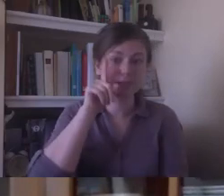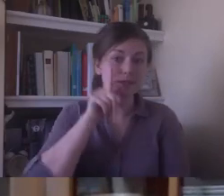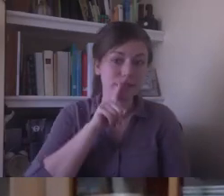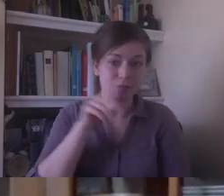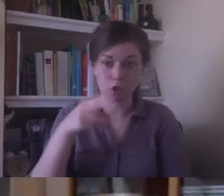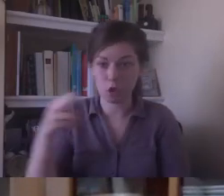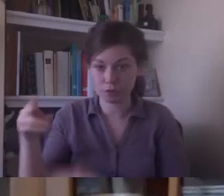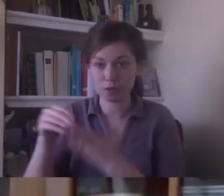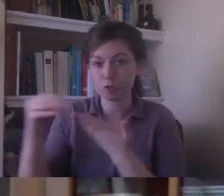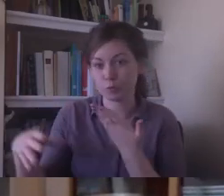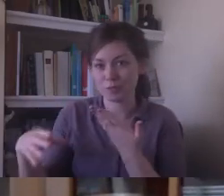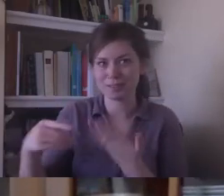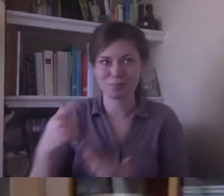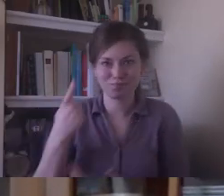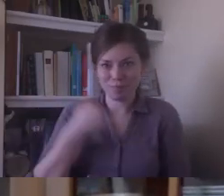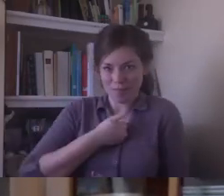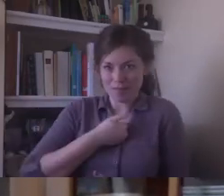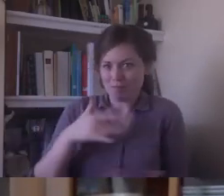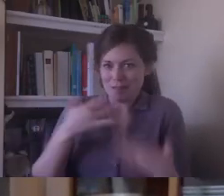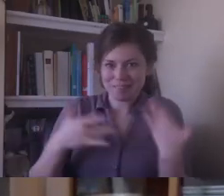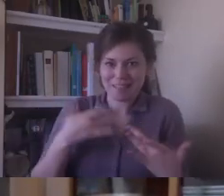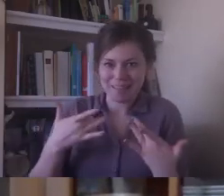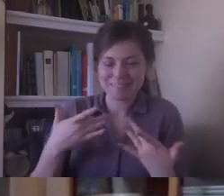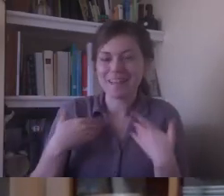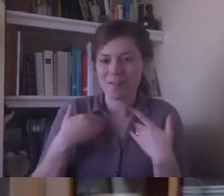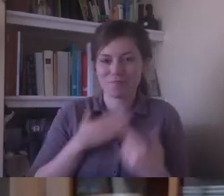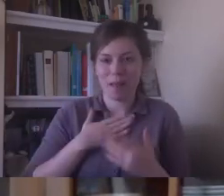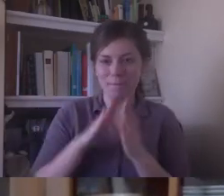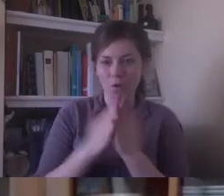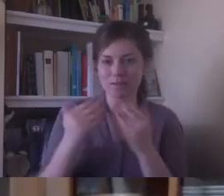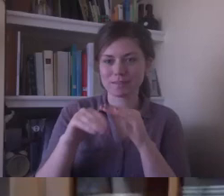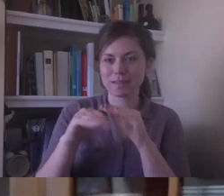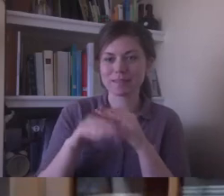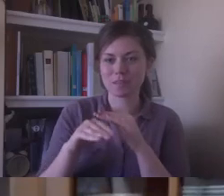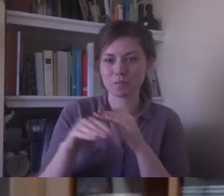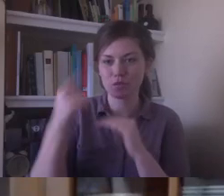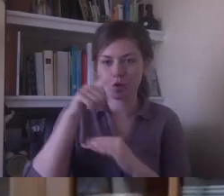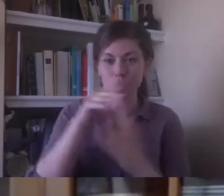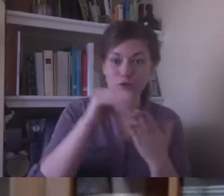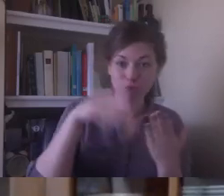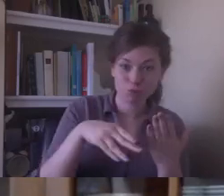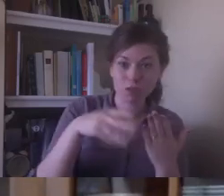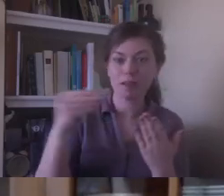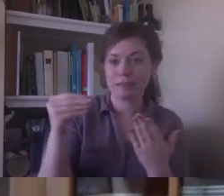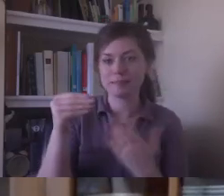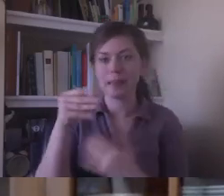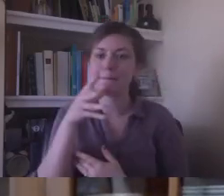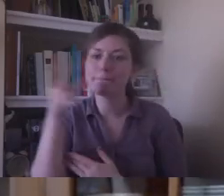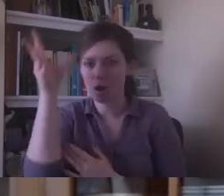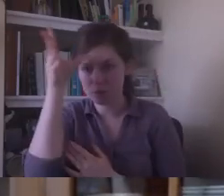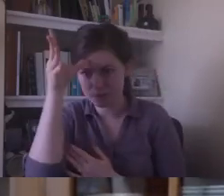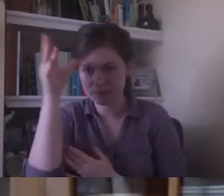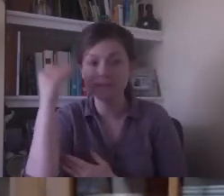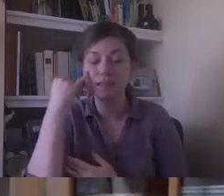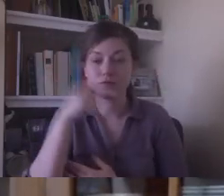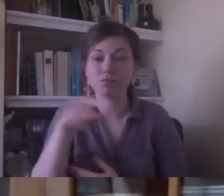me, it's really exciting to be able to have these stories accessible to students and parents who